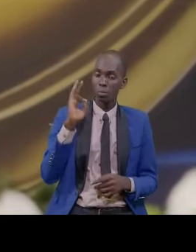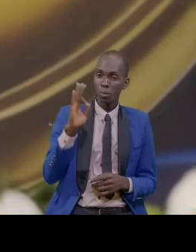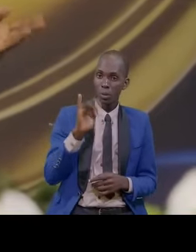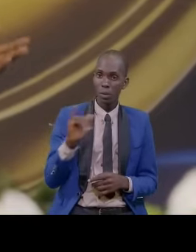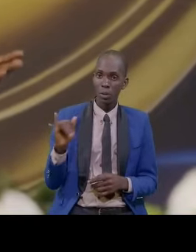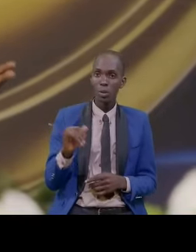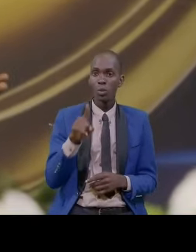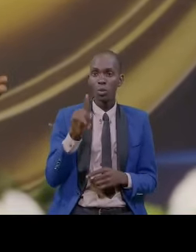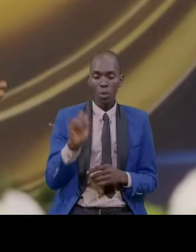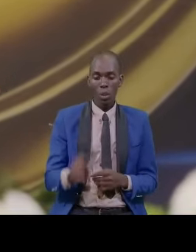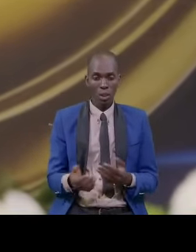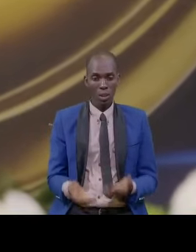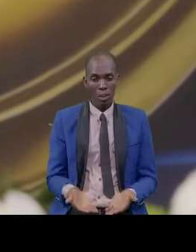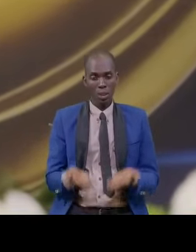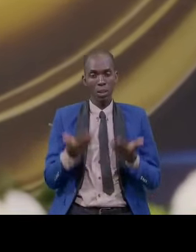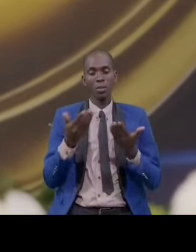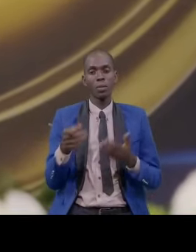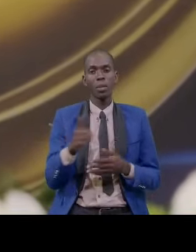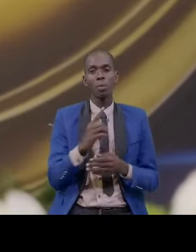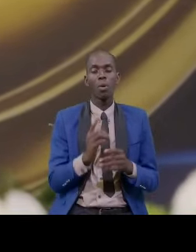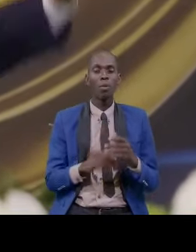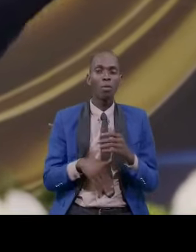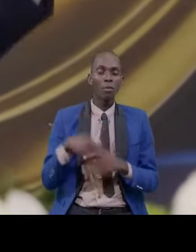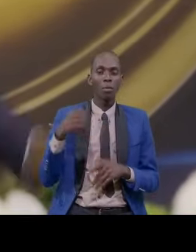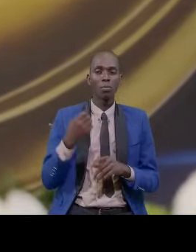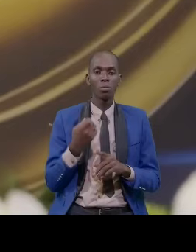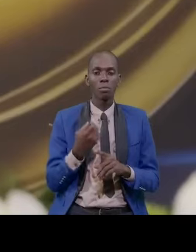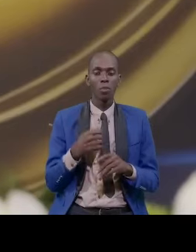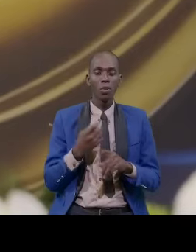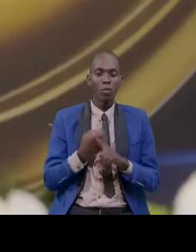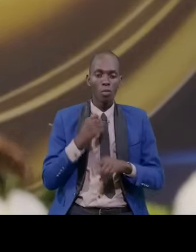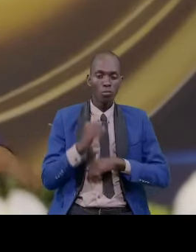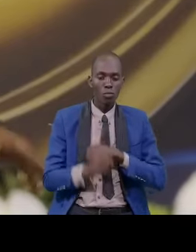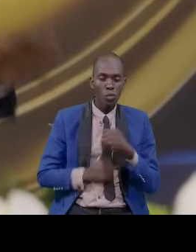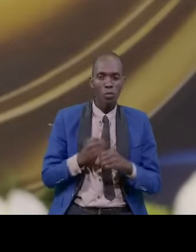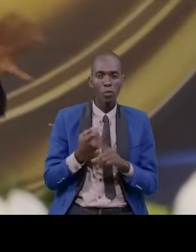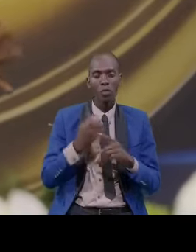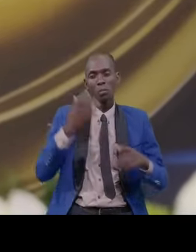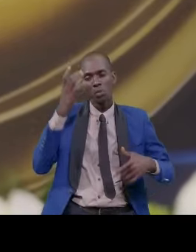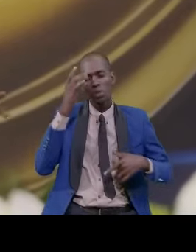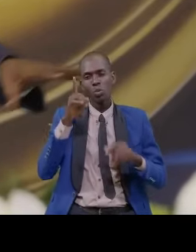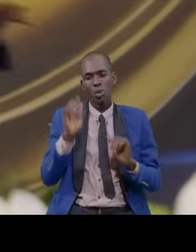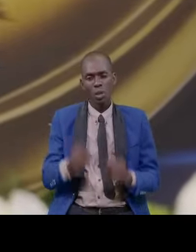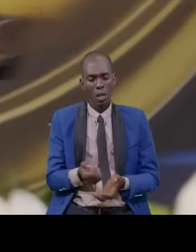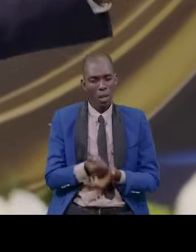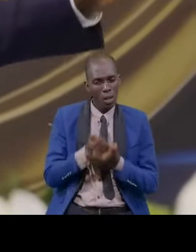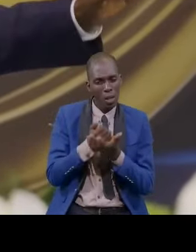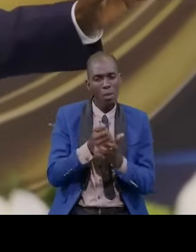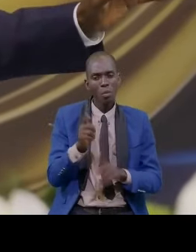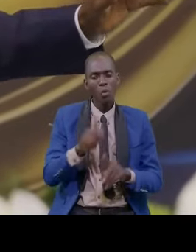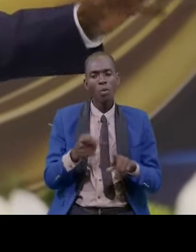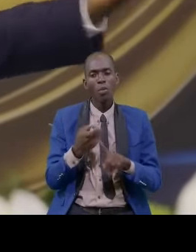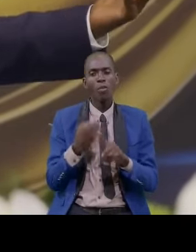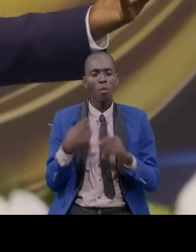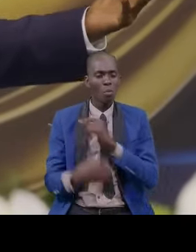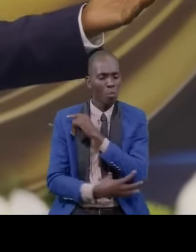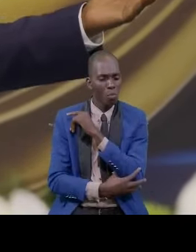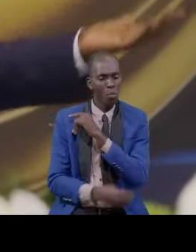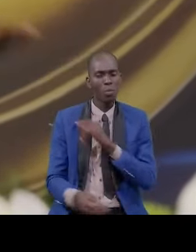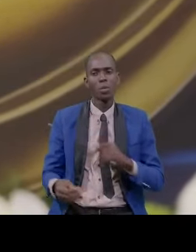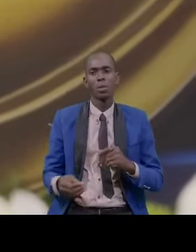up from suffering, from sickness. You can lift them up from poverty. Be a man, be